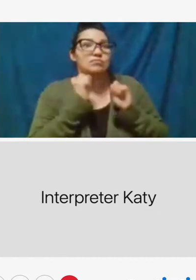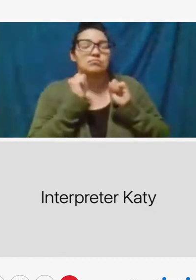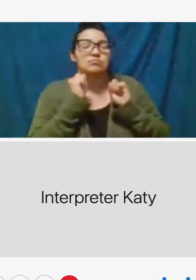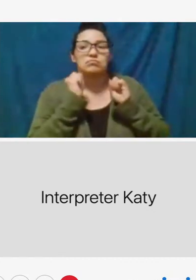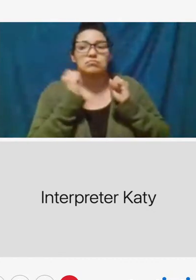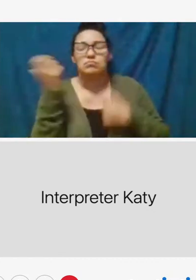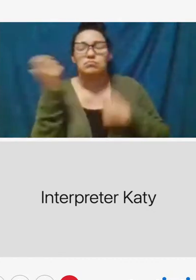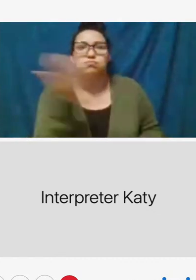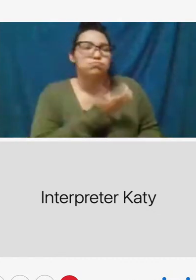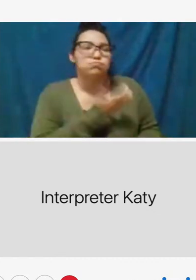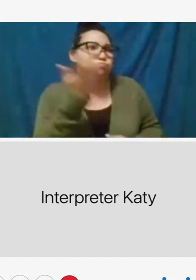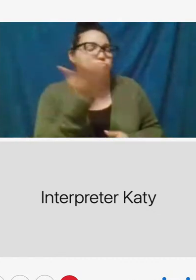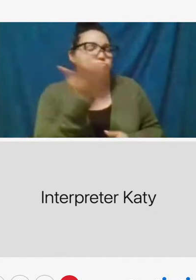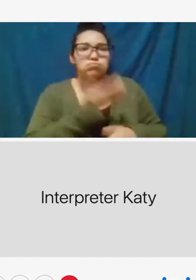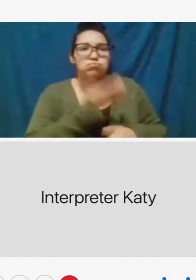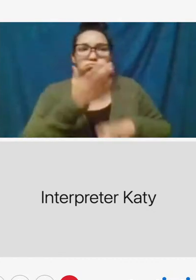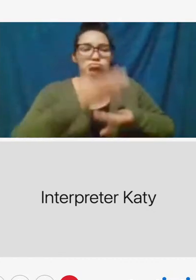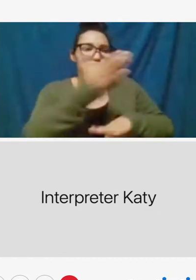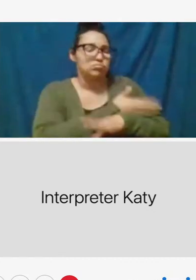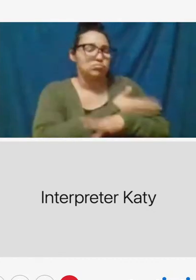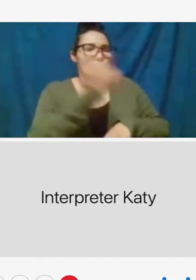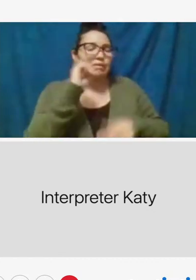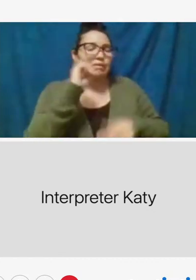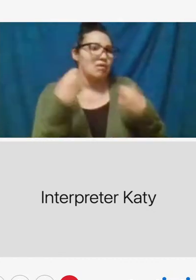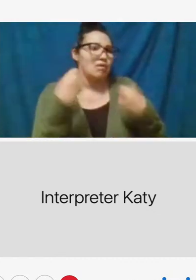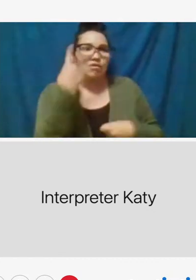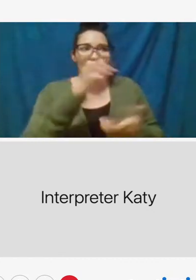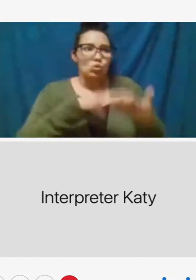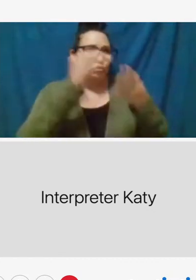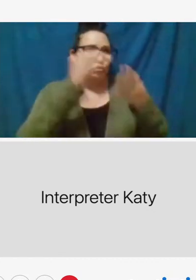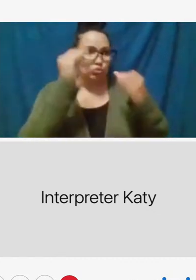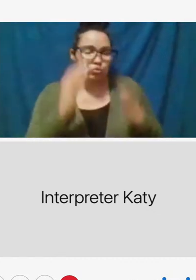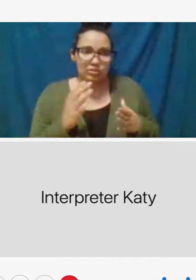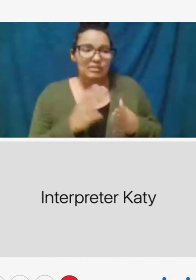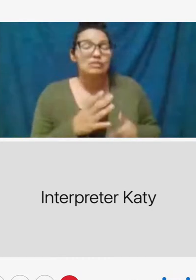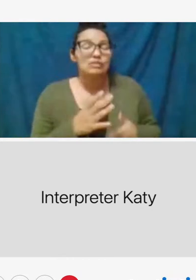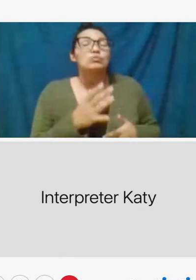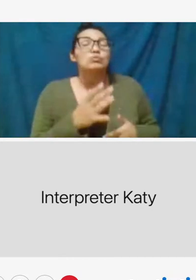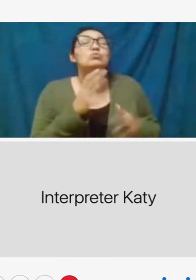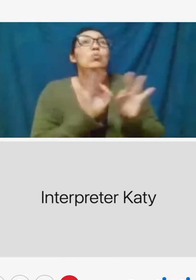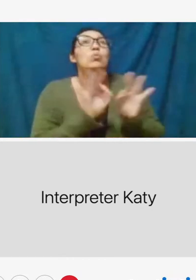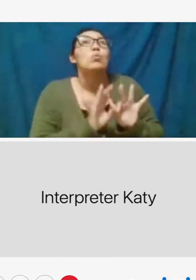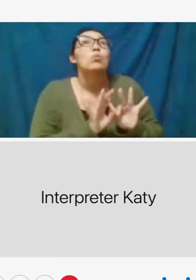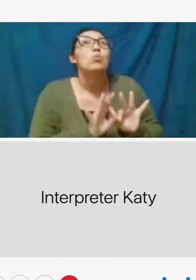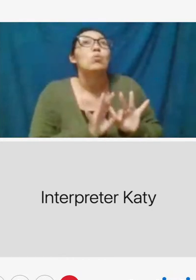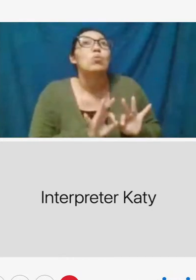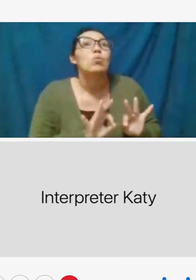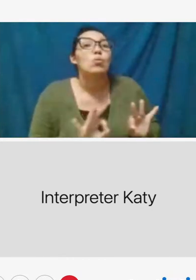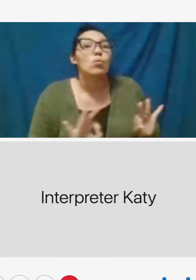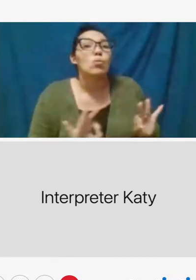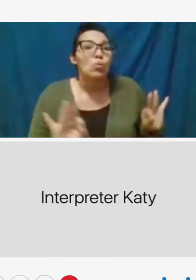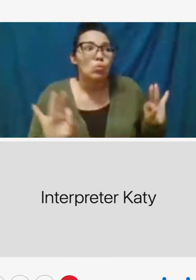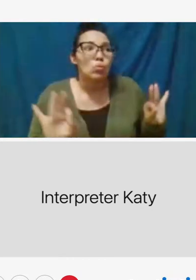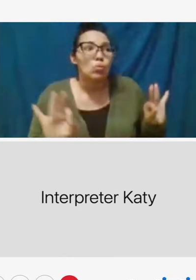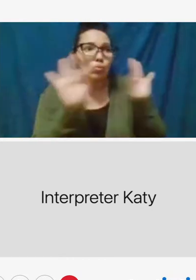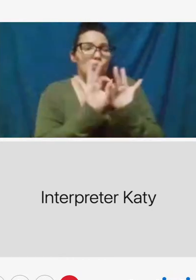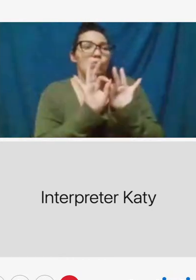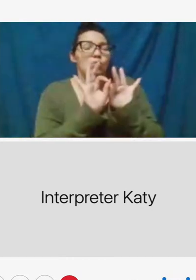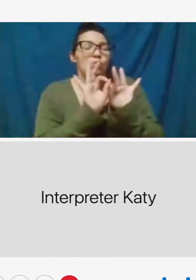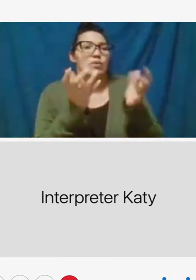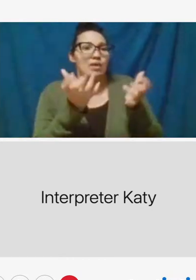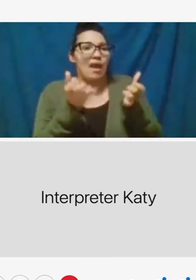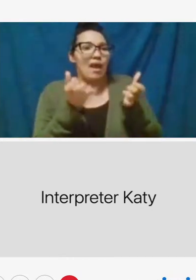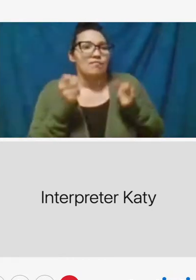students it is so so crucial that we have these opportunities for